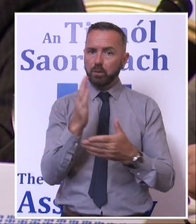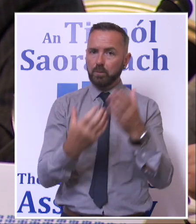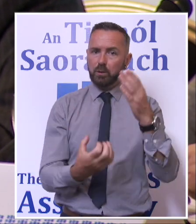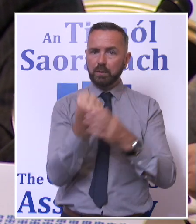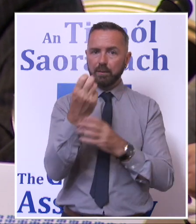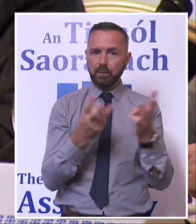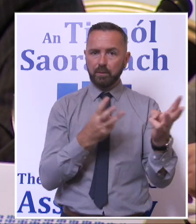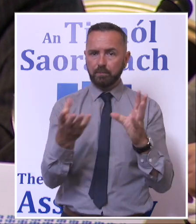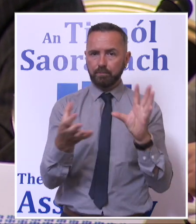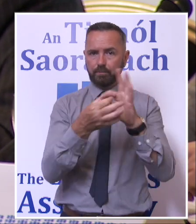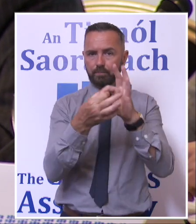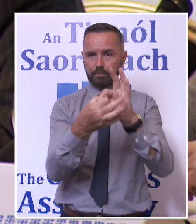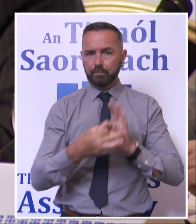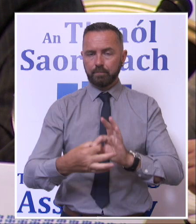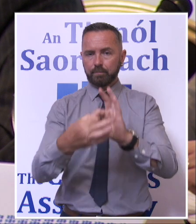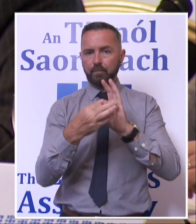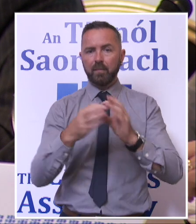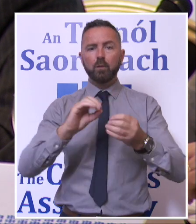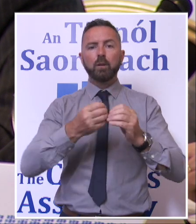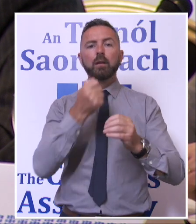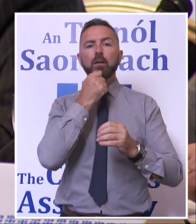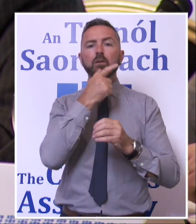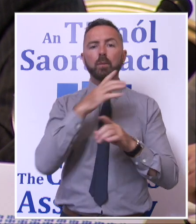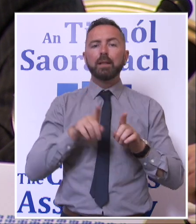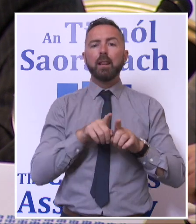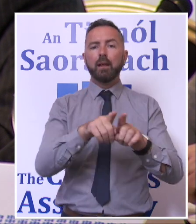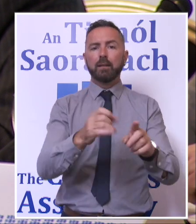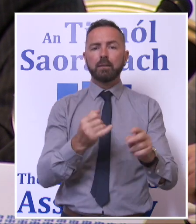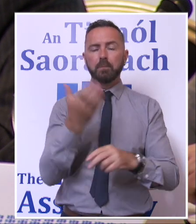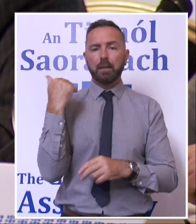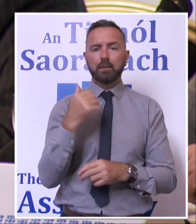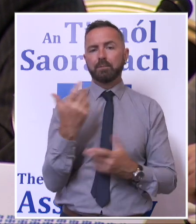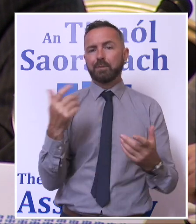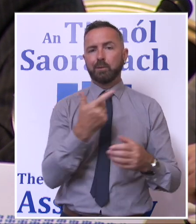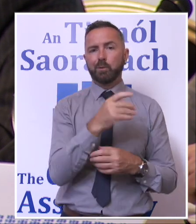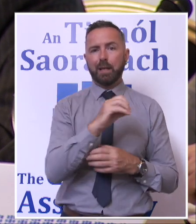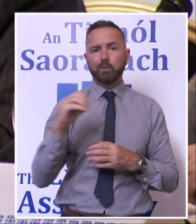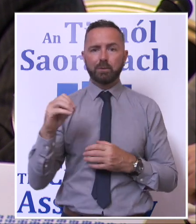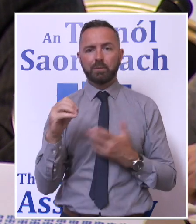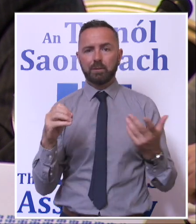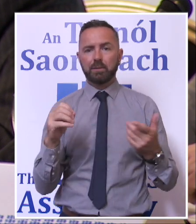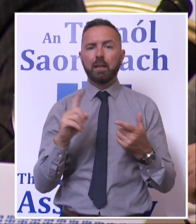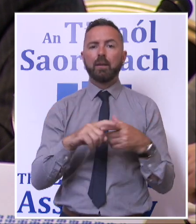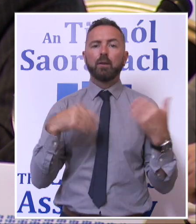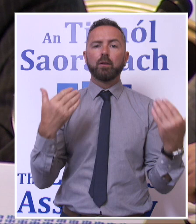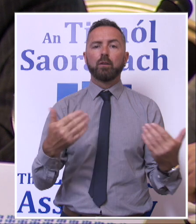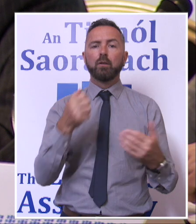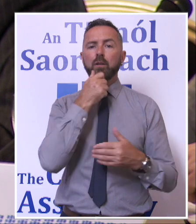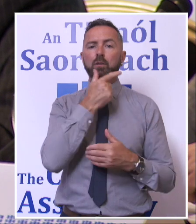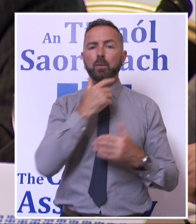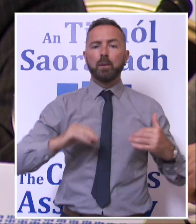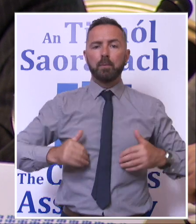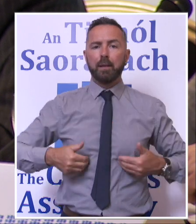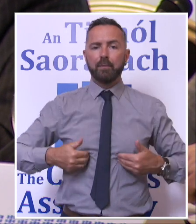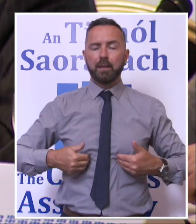collaborative initiatives, including the Creative Dublin Alliance in the noughties, led by the then City Manager John Tierney, the current Dublin-Belfast Economic